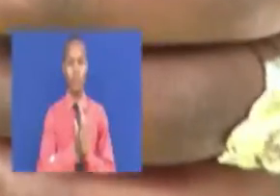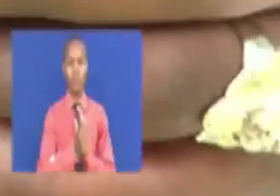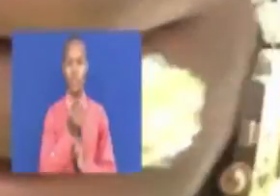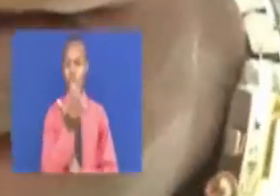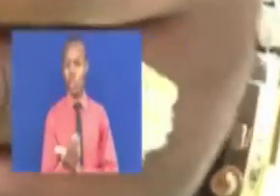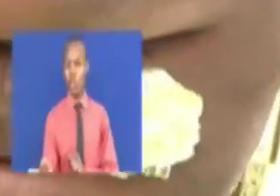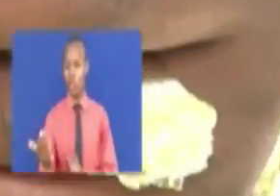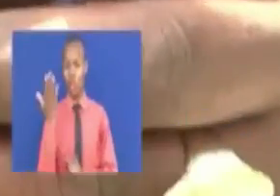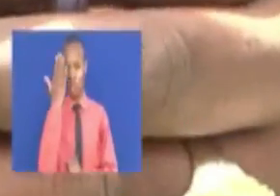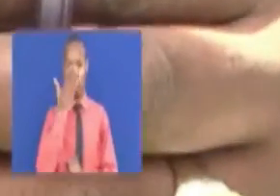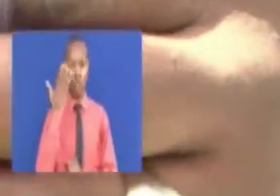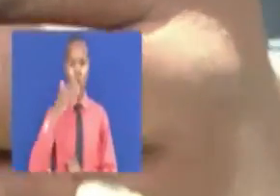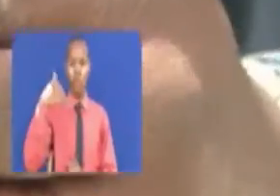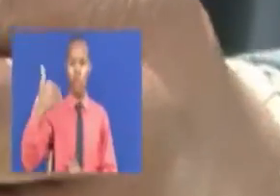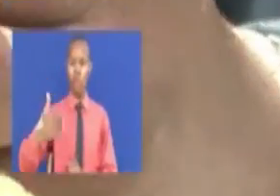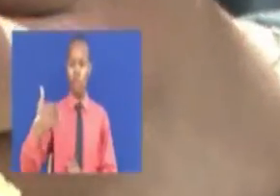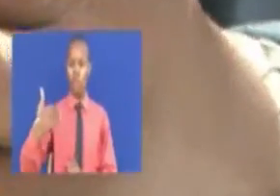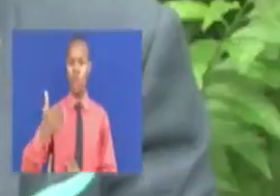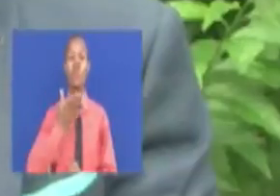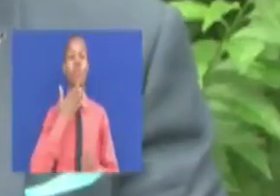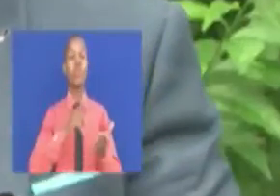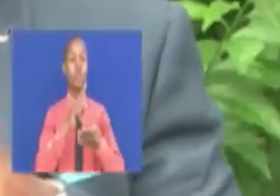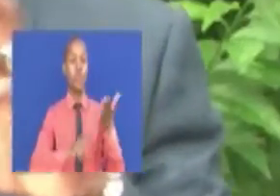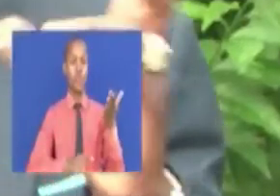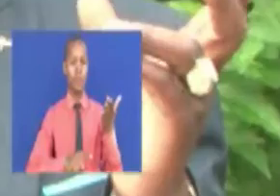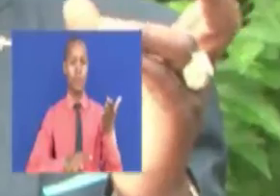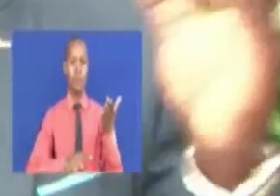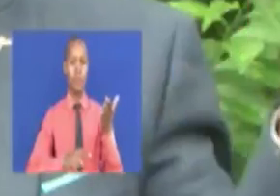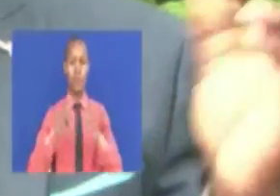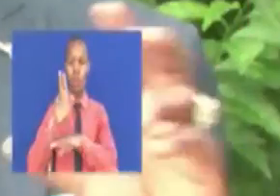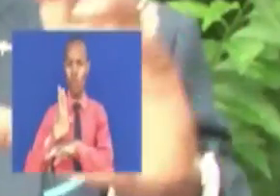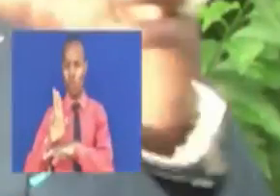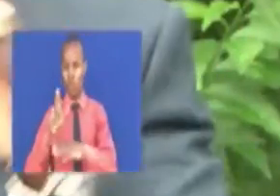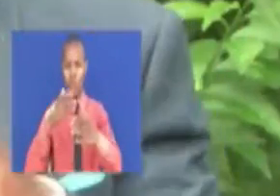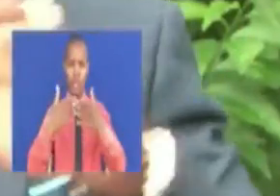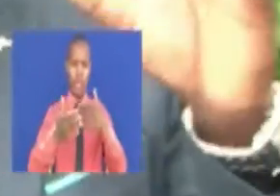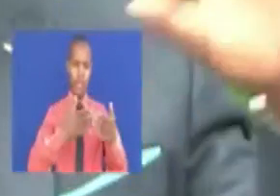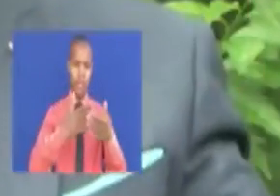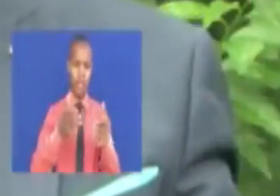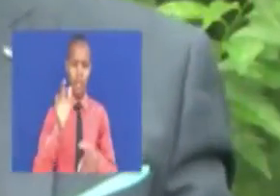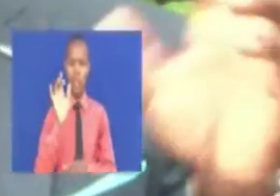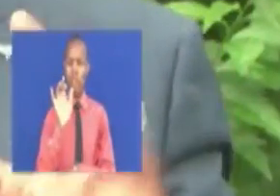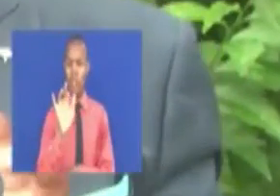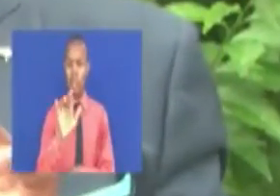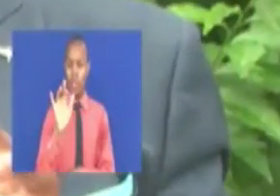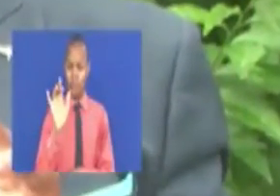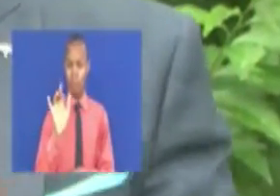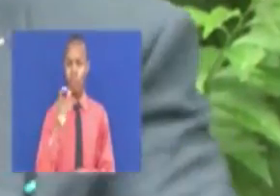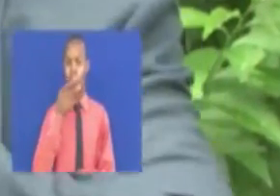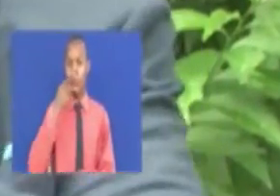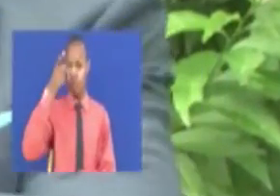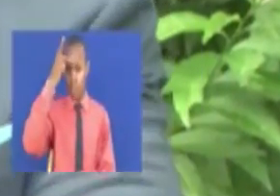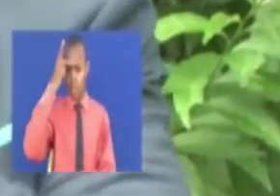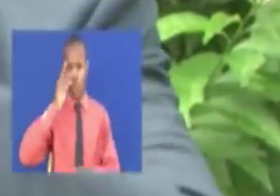usually rely on nonverbal communication skills, using signs, tapping, trying to tap the parent.